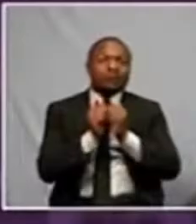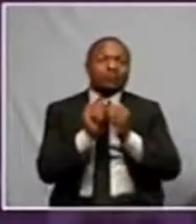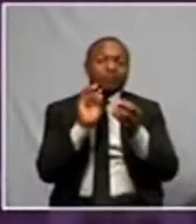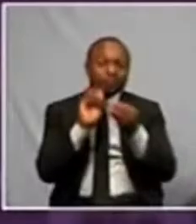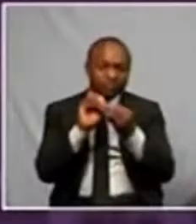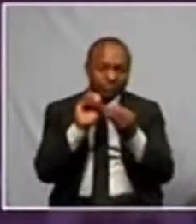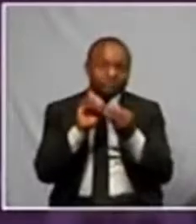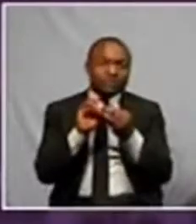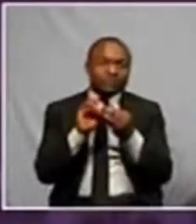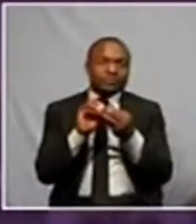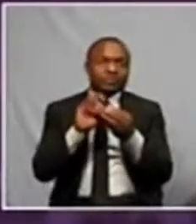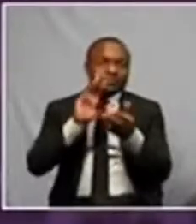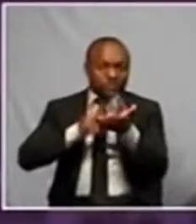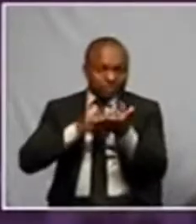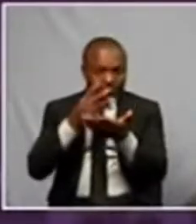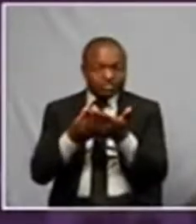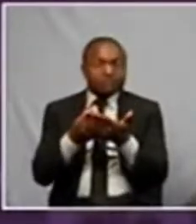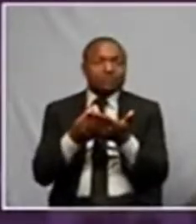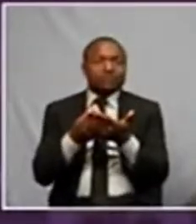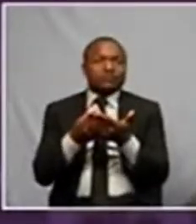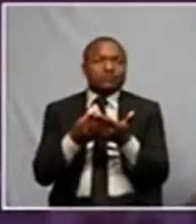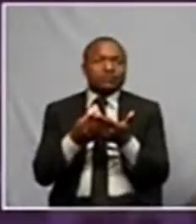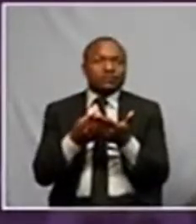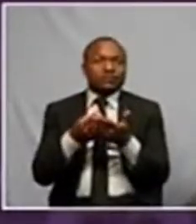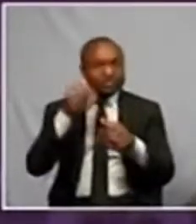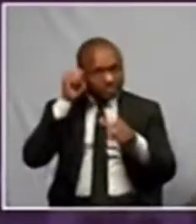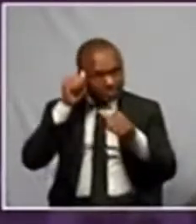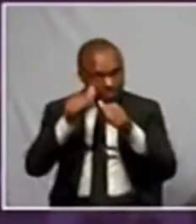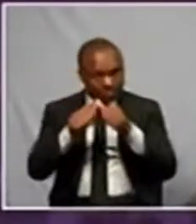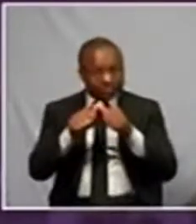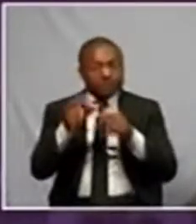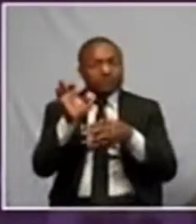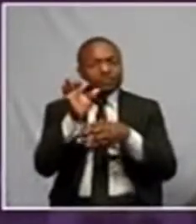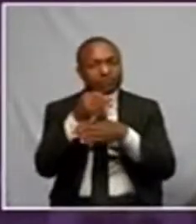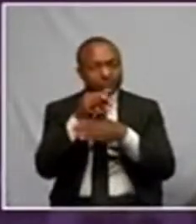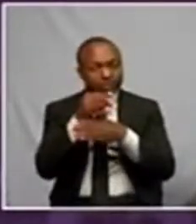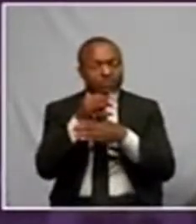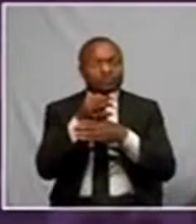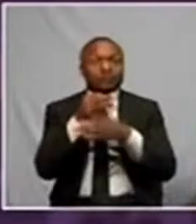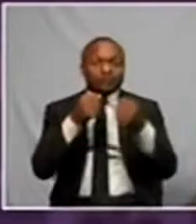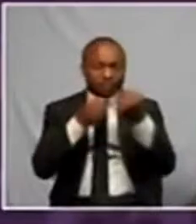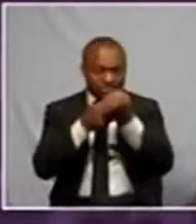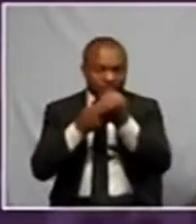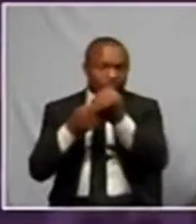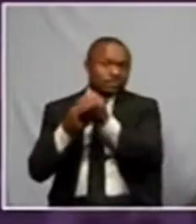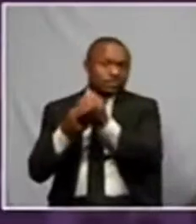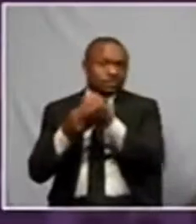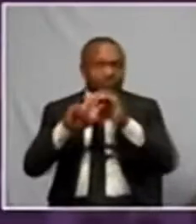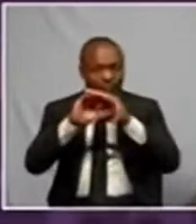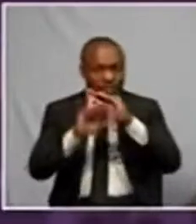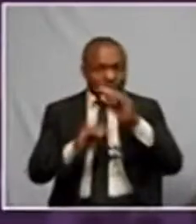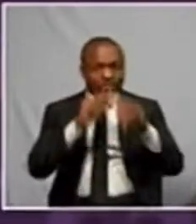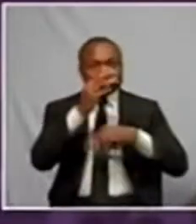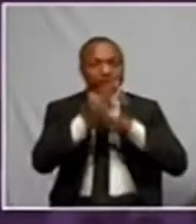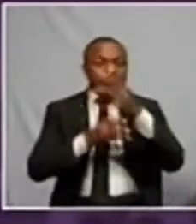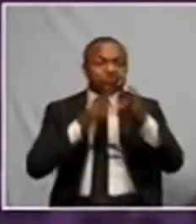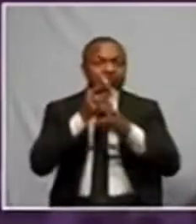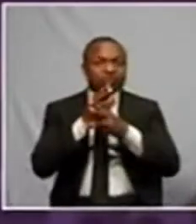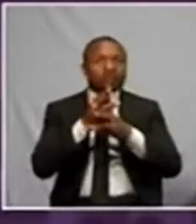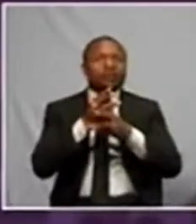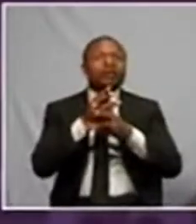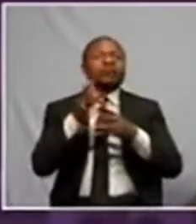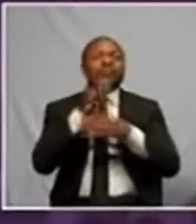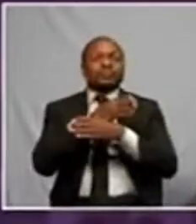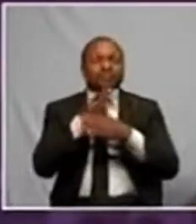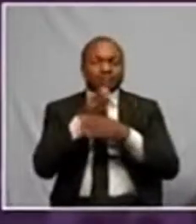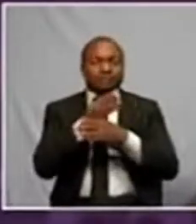more witnesses on the agreement on fisheries subsidies under the World Trade